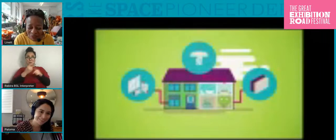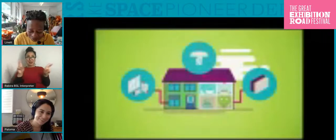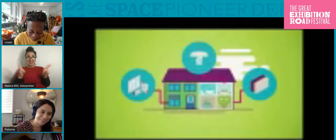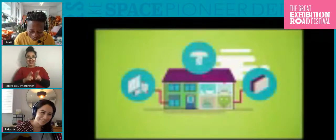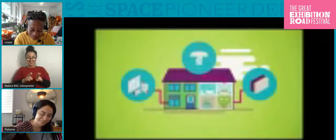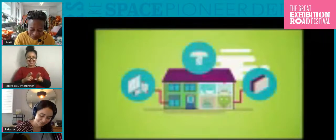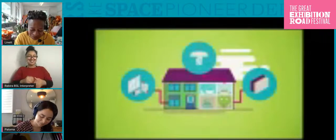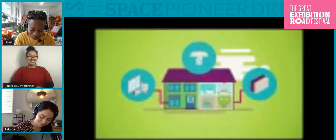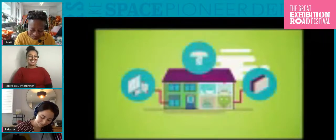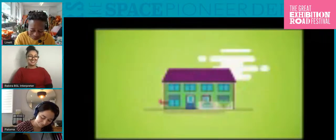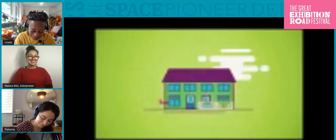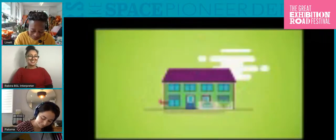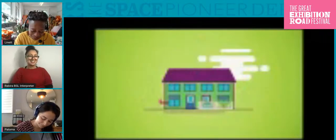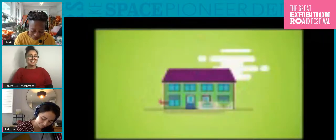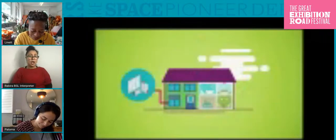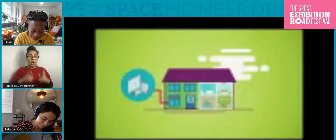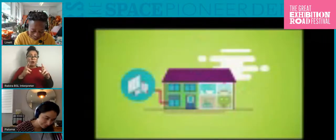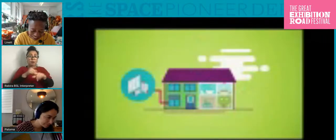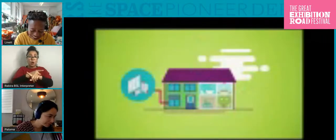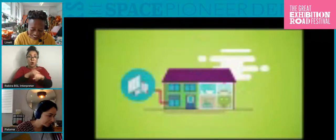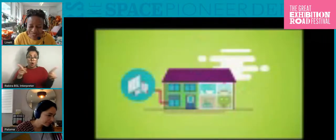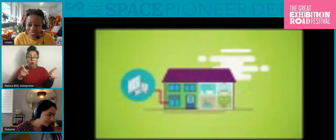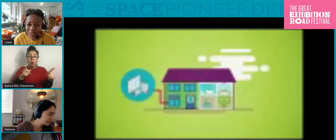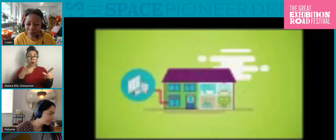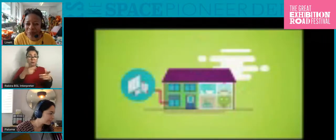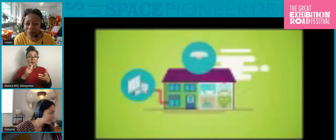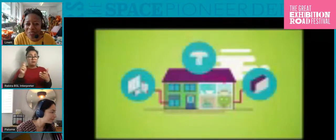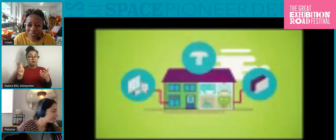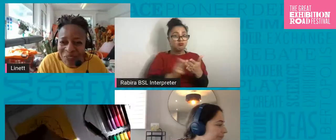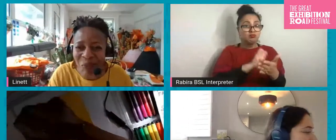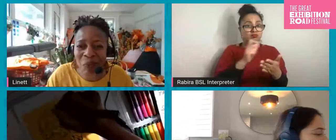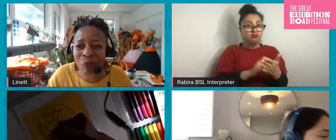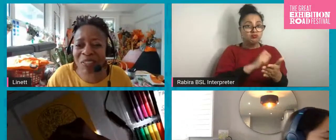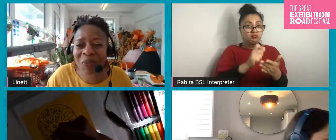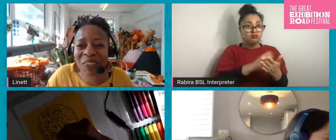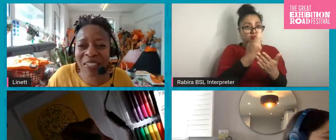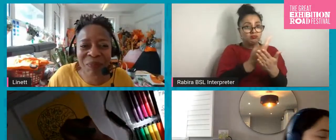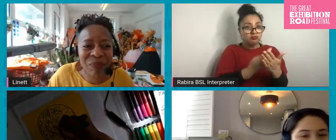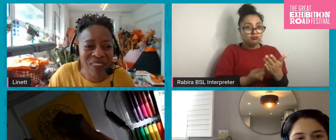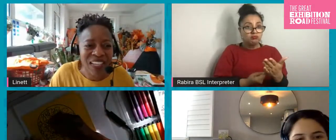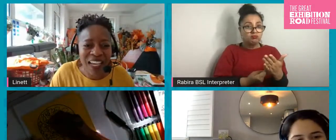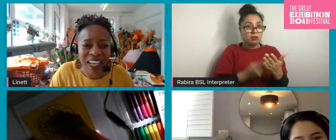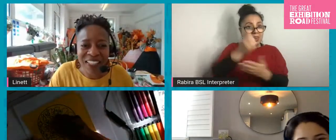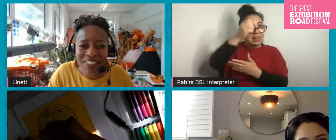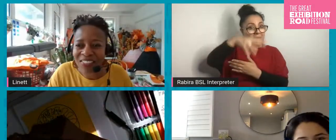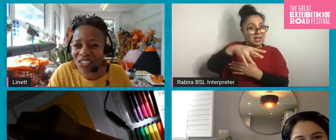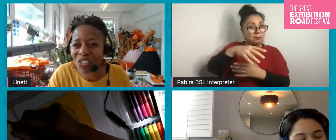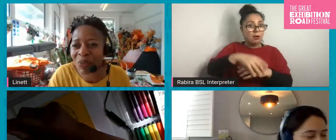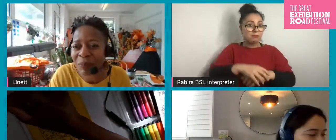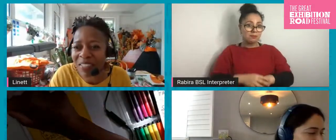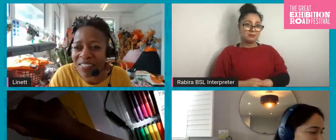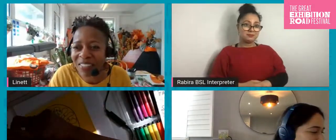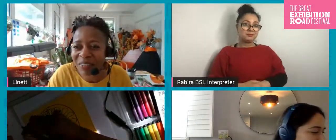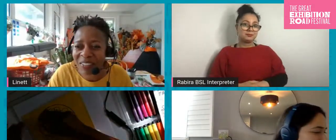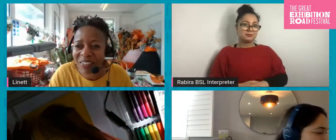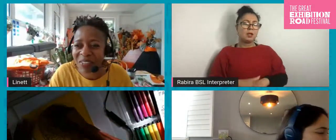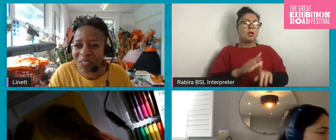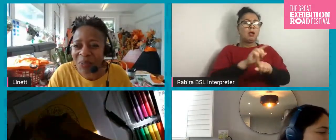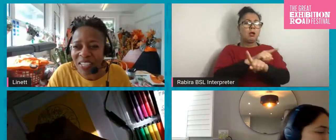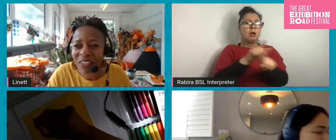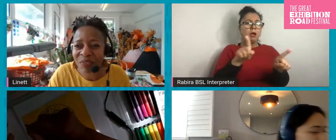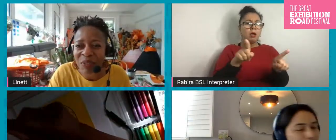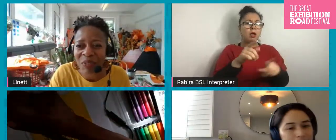So hopefully you've all filled up your light bulb doodles while we've been talking. And just a reminder,